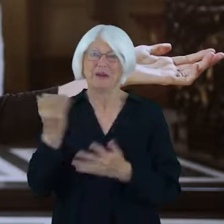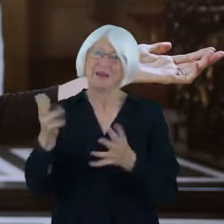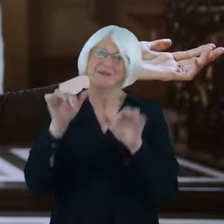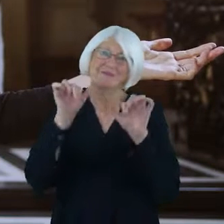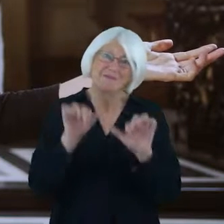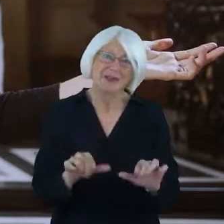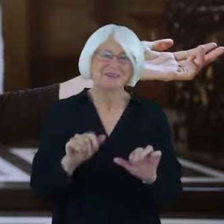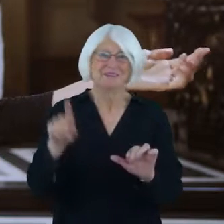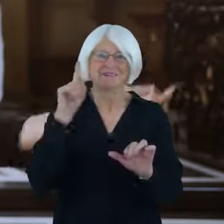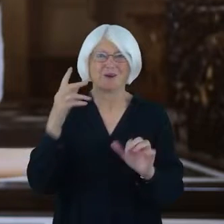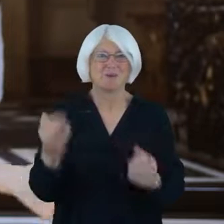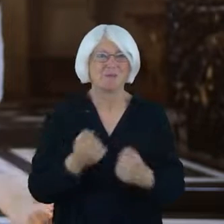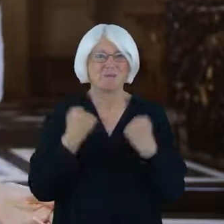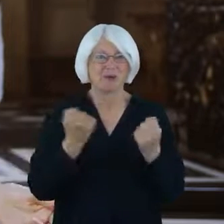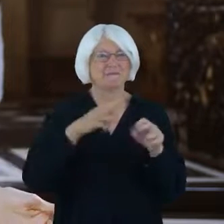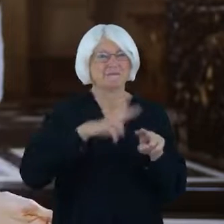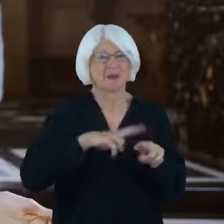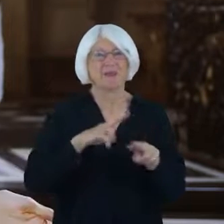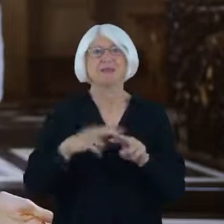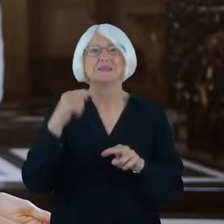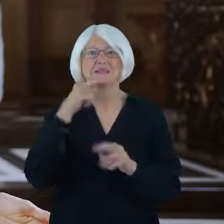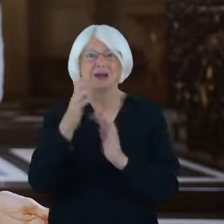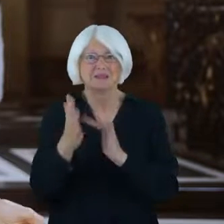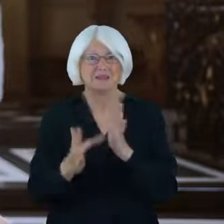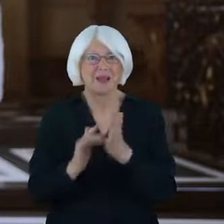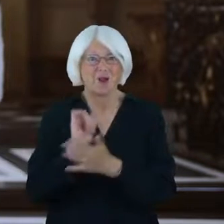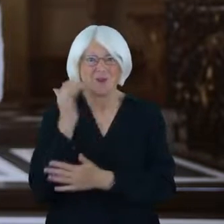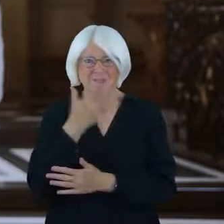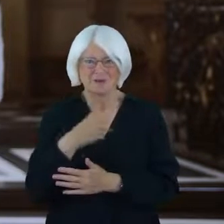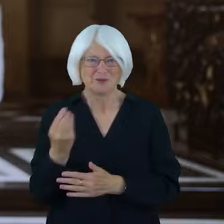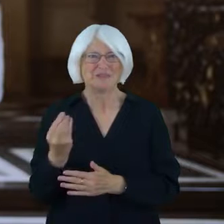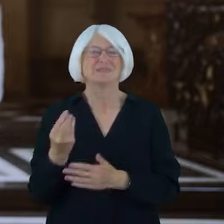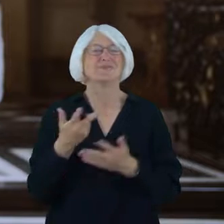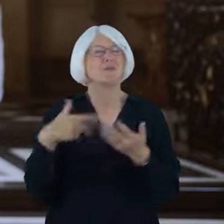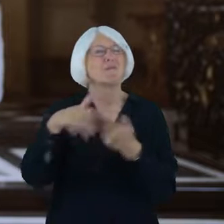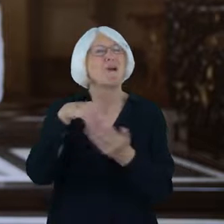the blessing of God Almighty, the Father, the Son, and the Holy Spirit